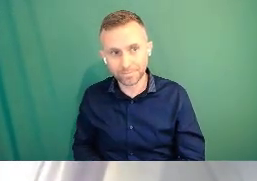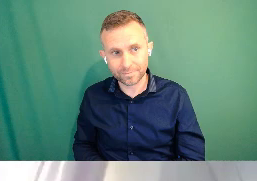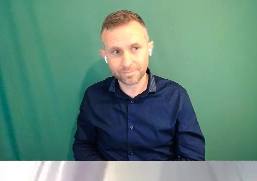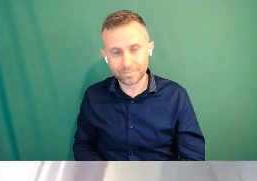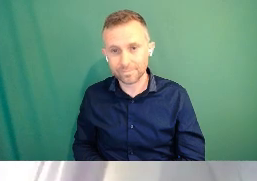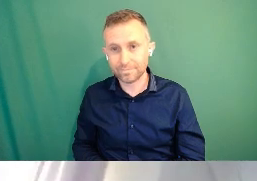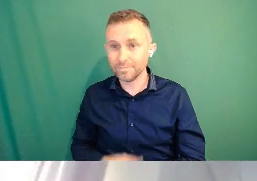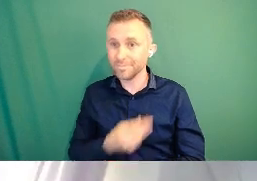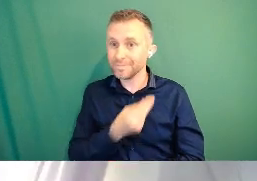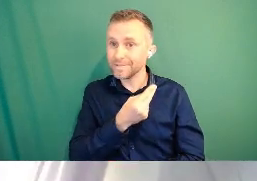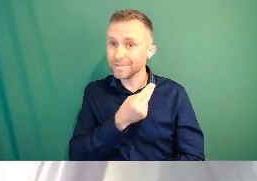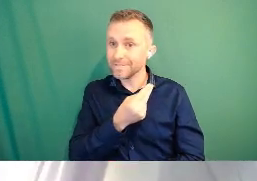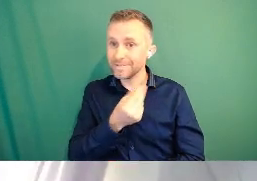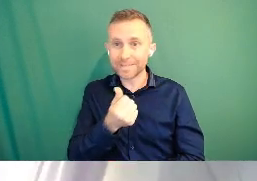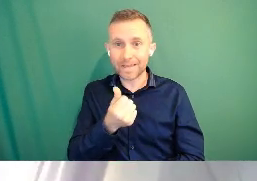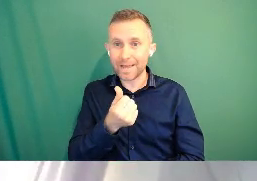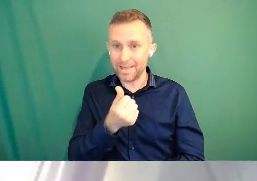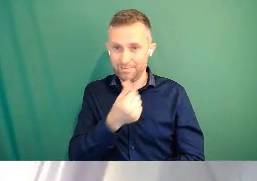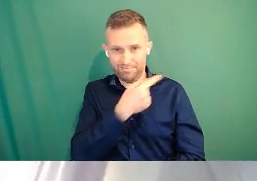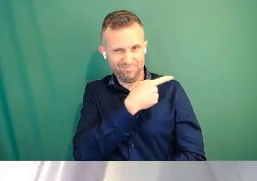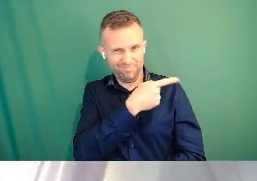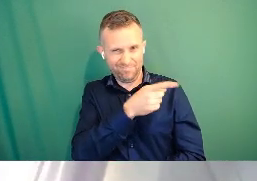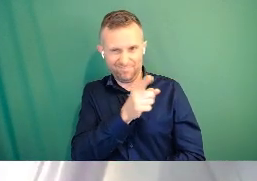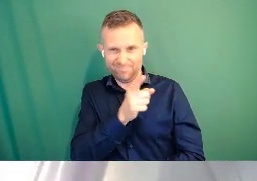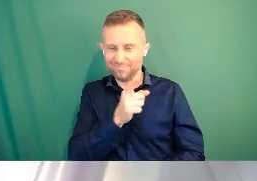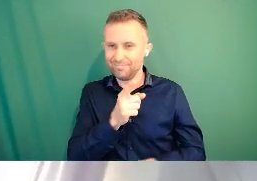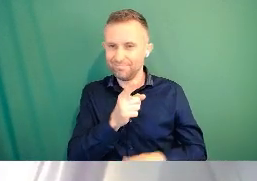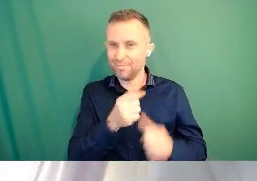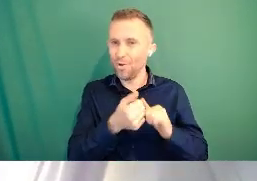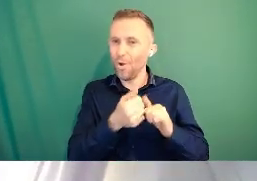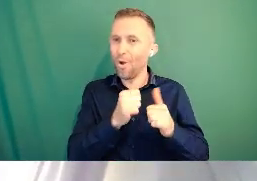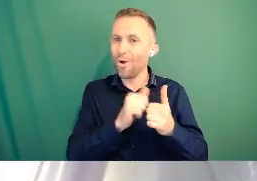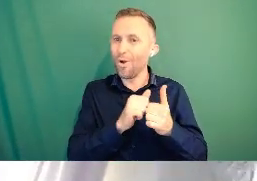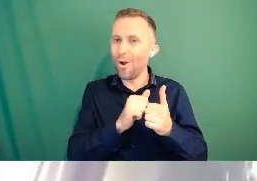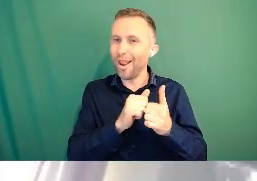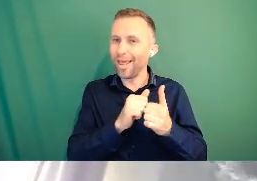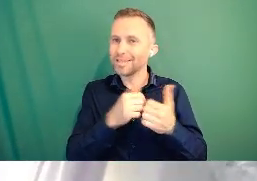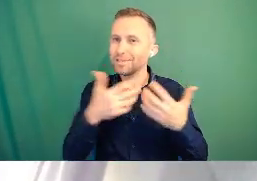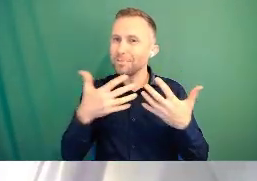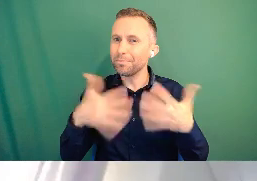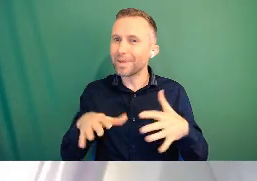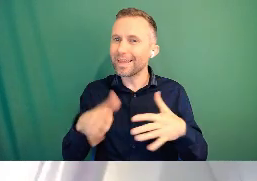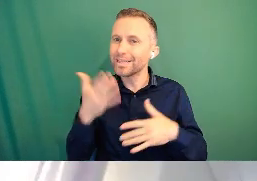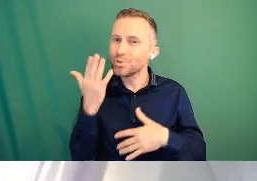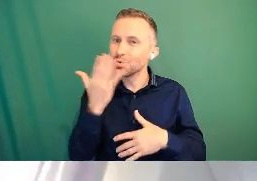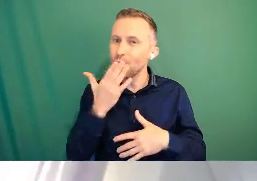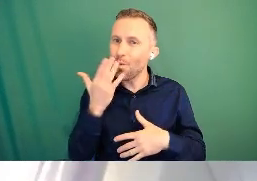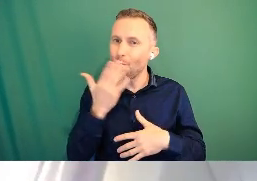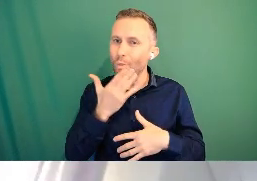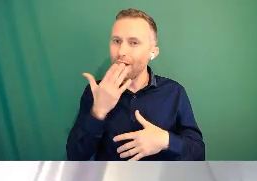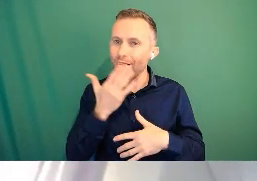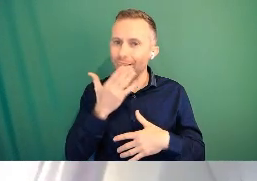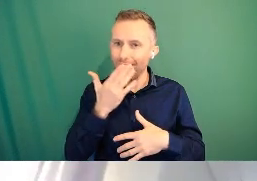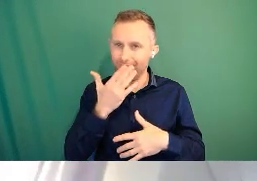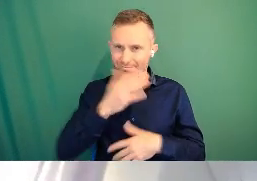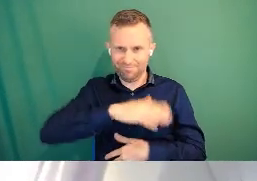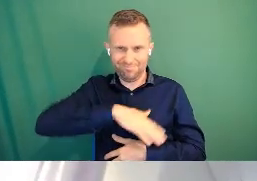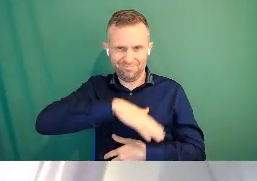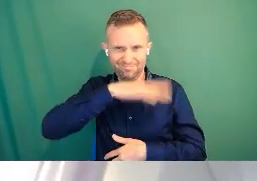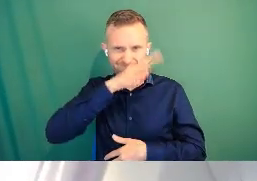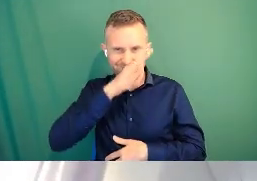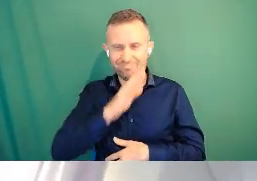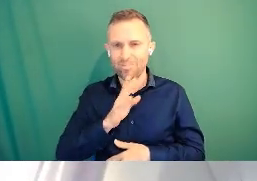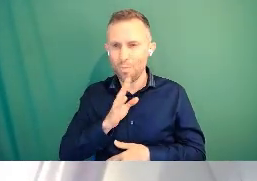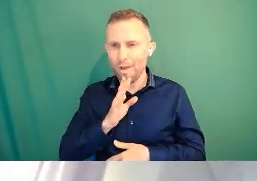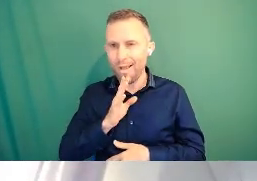help me. But I've heard a lot of fluent Welsh speakers, people who went to a Welsh language school, because